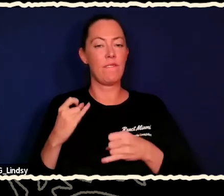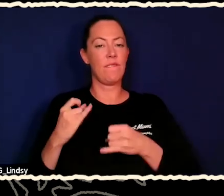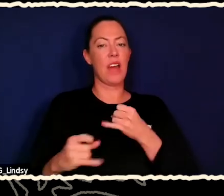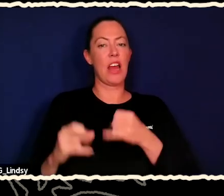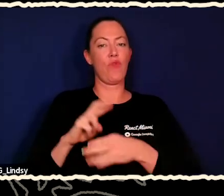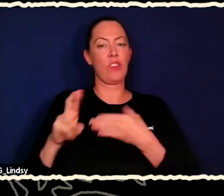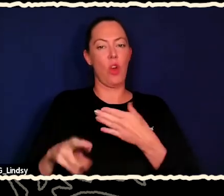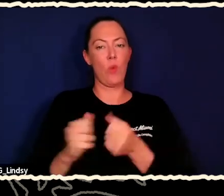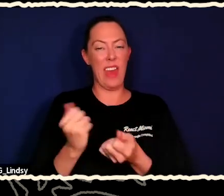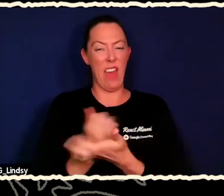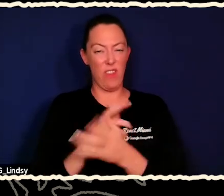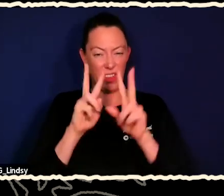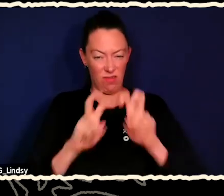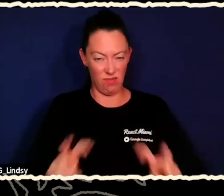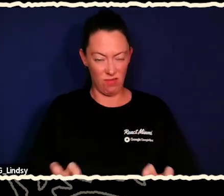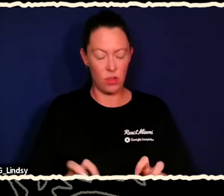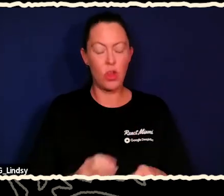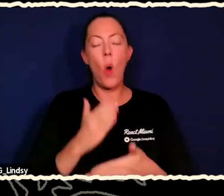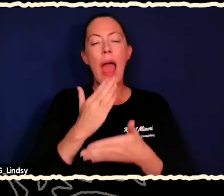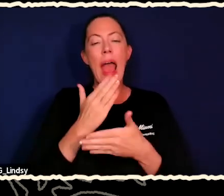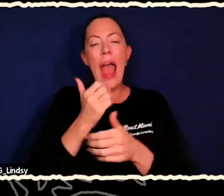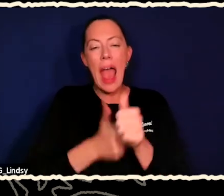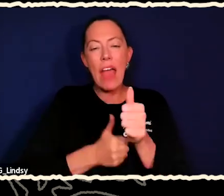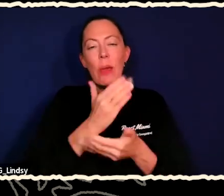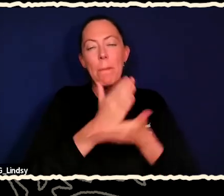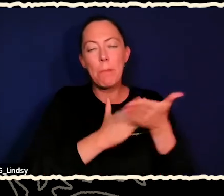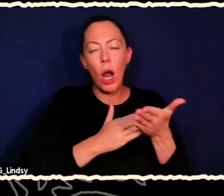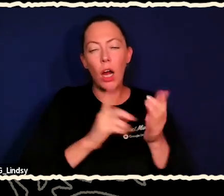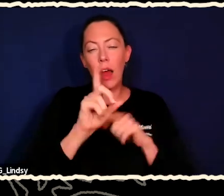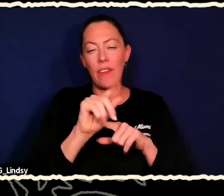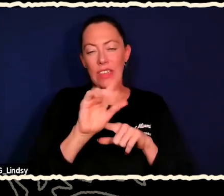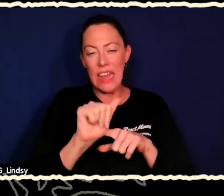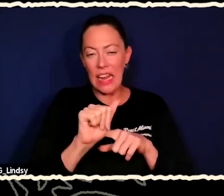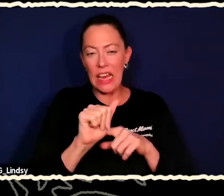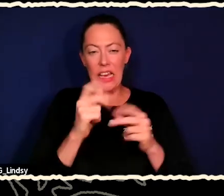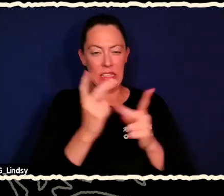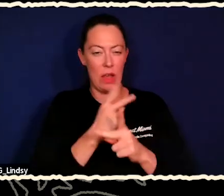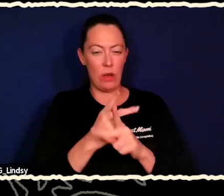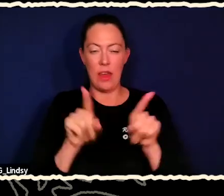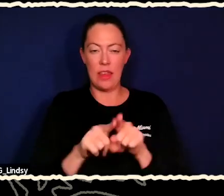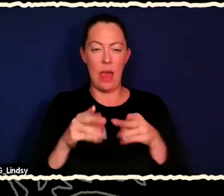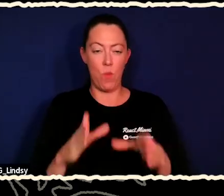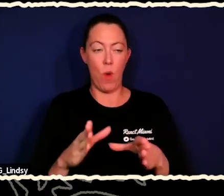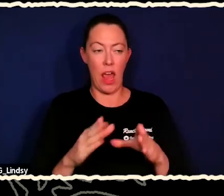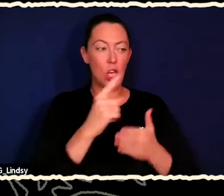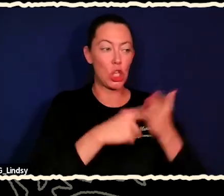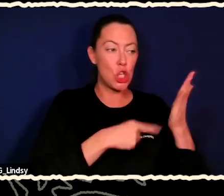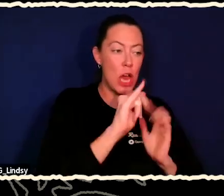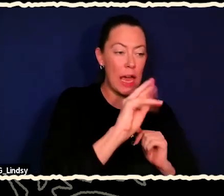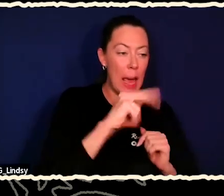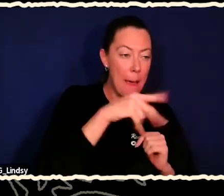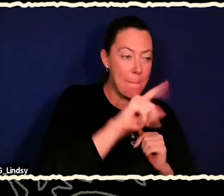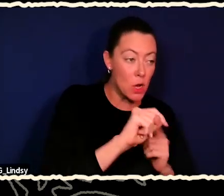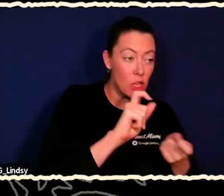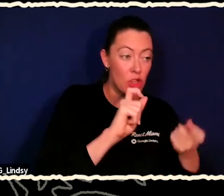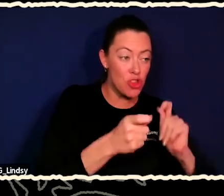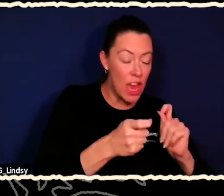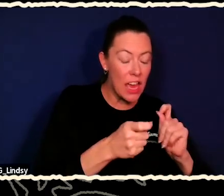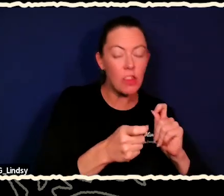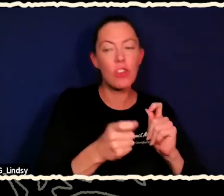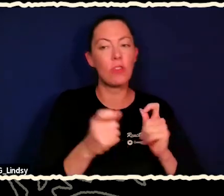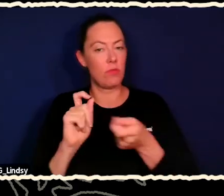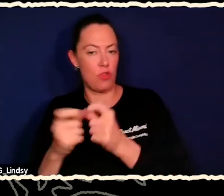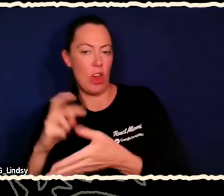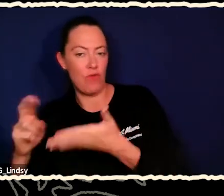bit of data gets calculated the same way. Check the inputs, did any change? If not, reuse the result all the way down the